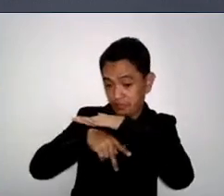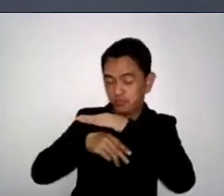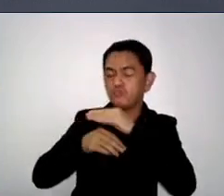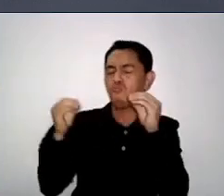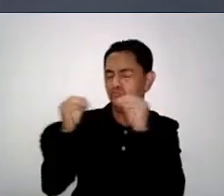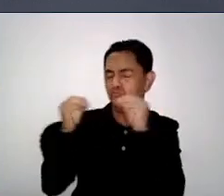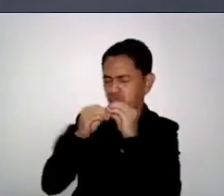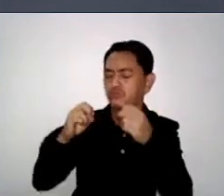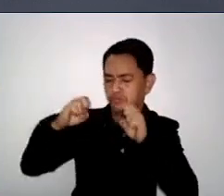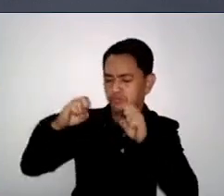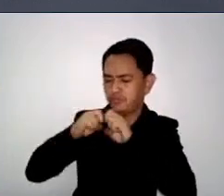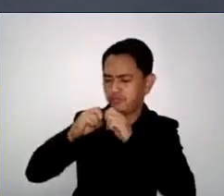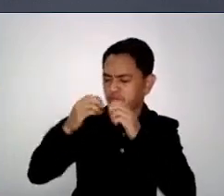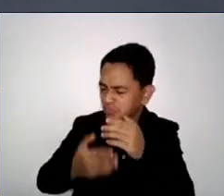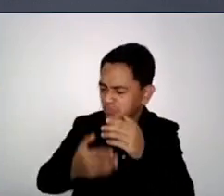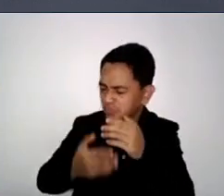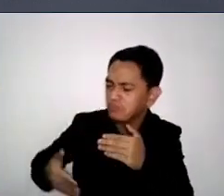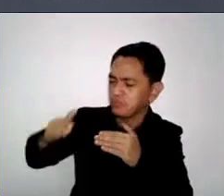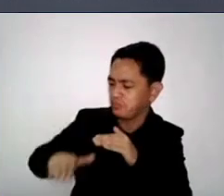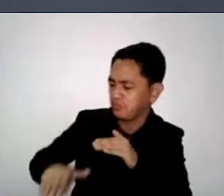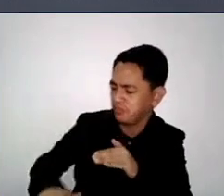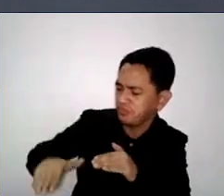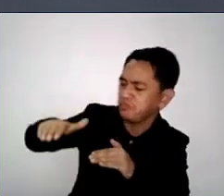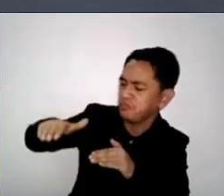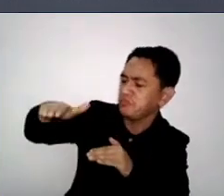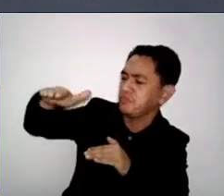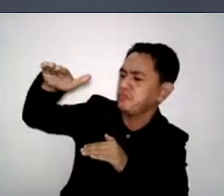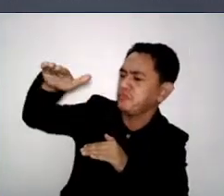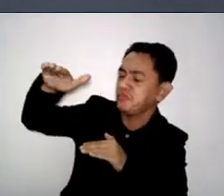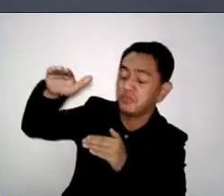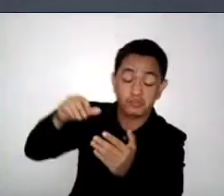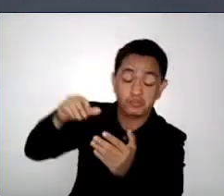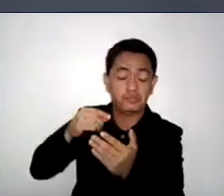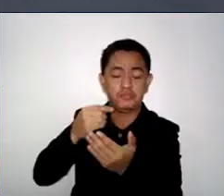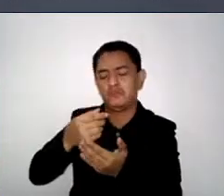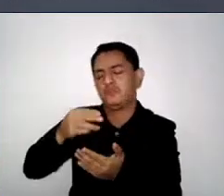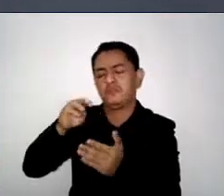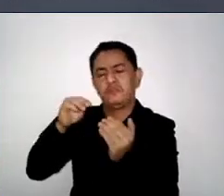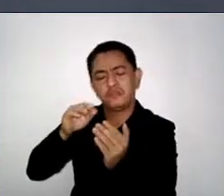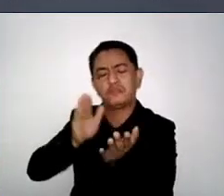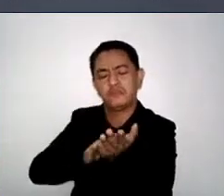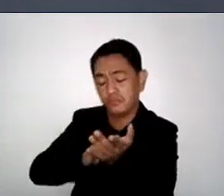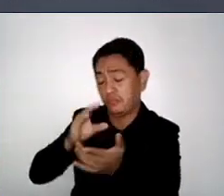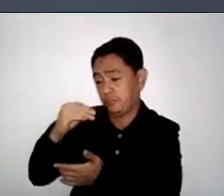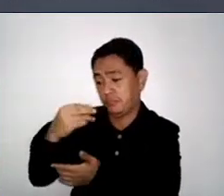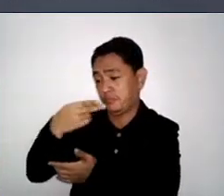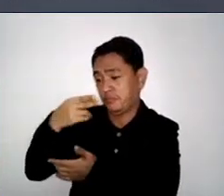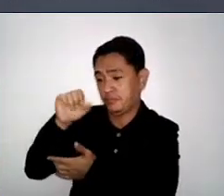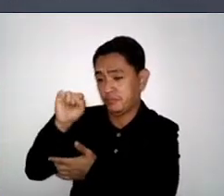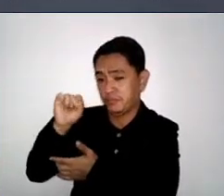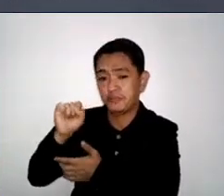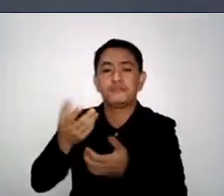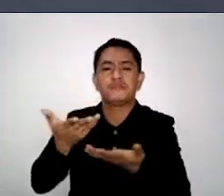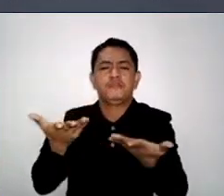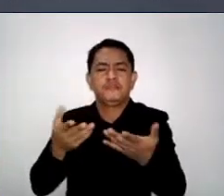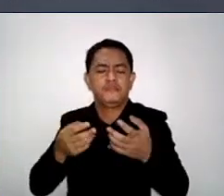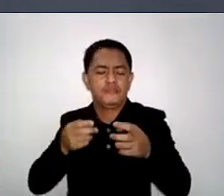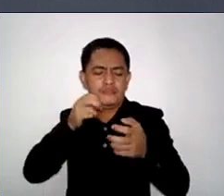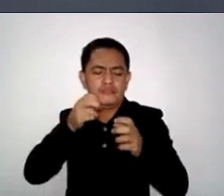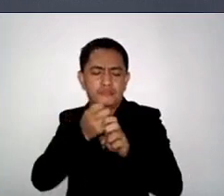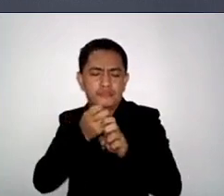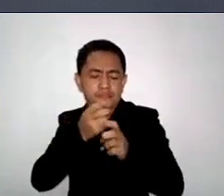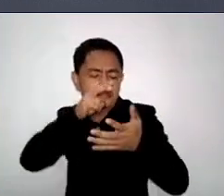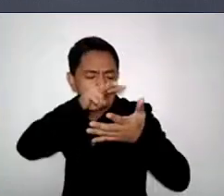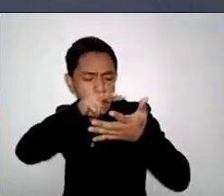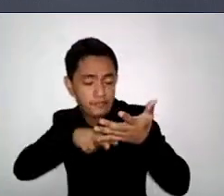the learner goes to middle school and high school. With a higher readability level of texts in these grade